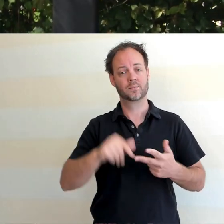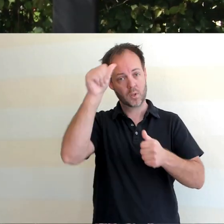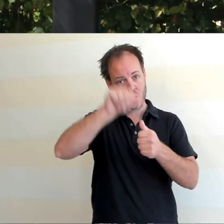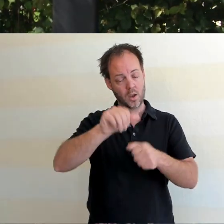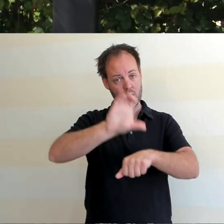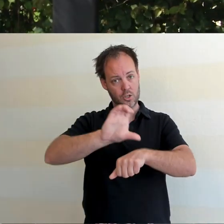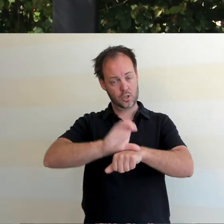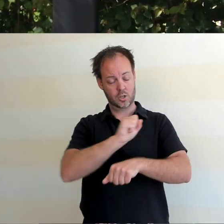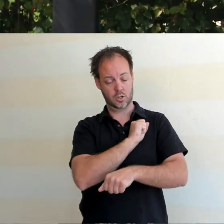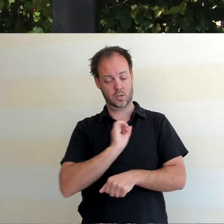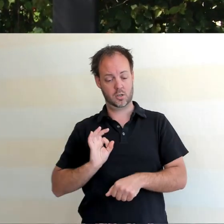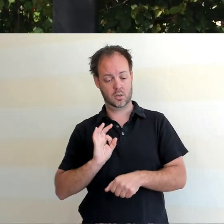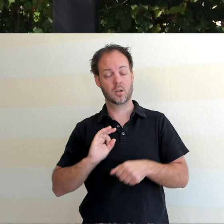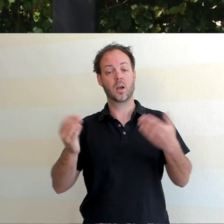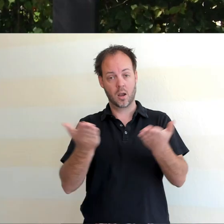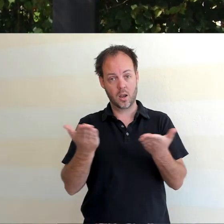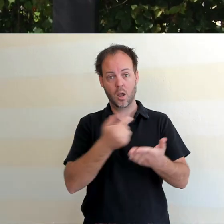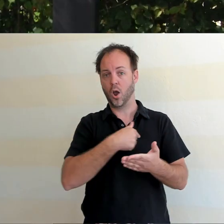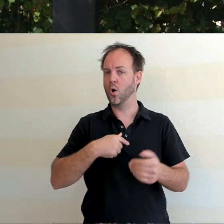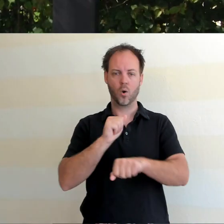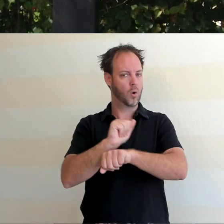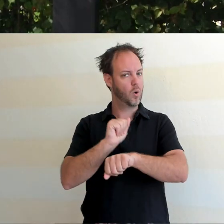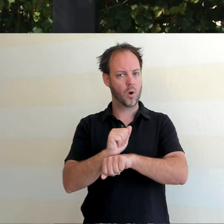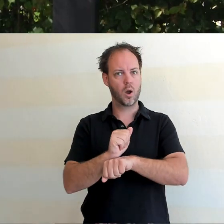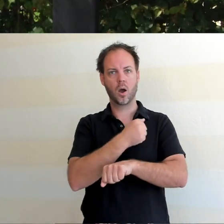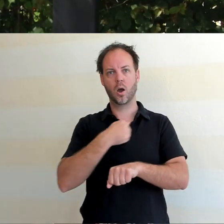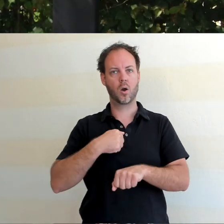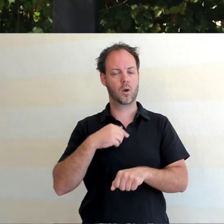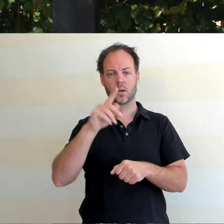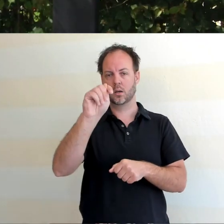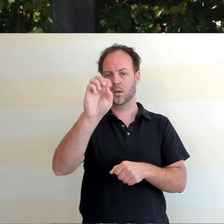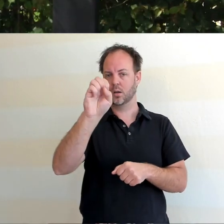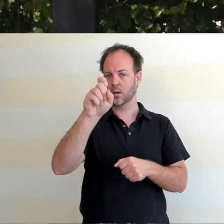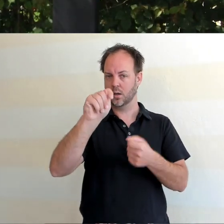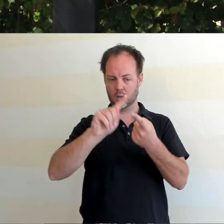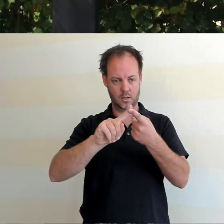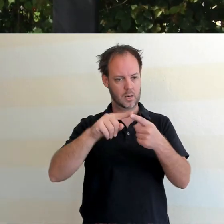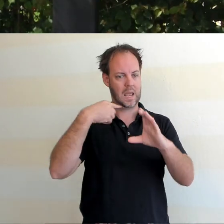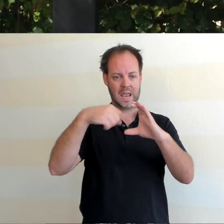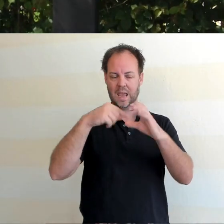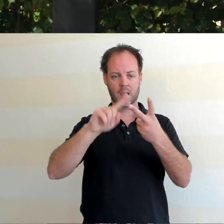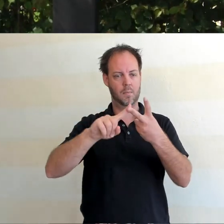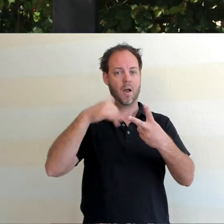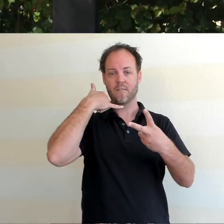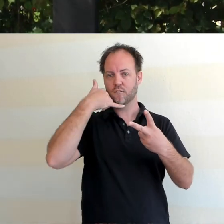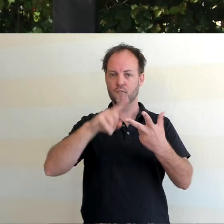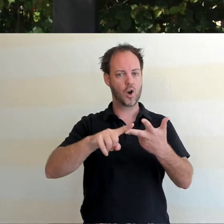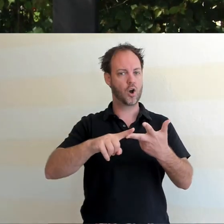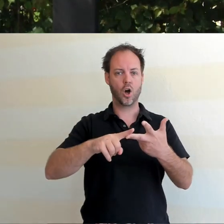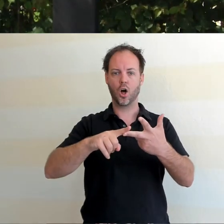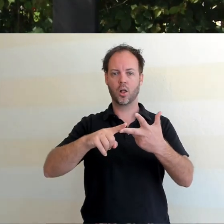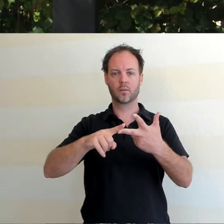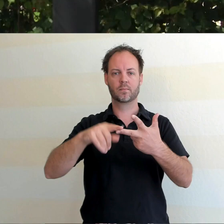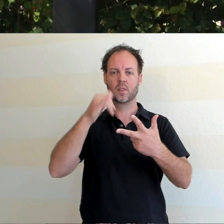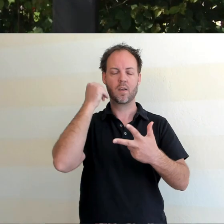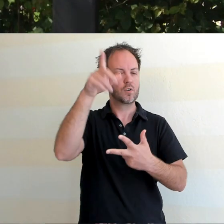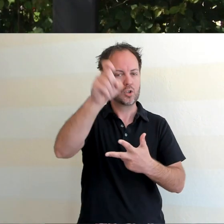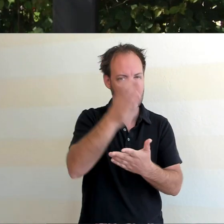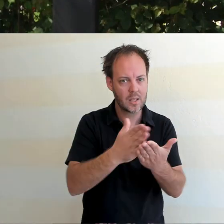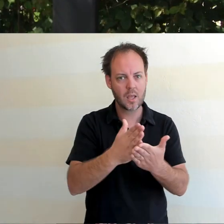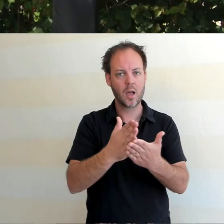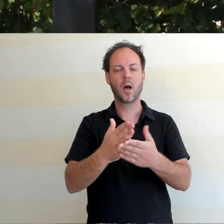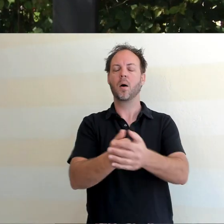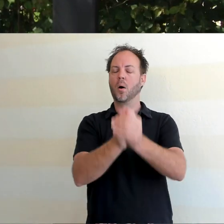staff is here. We are working. We are just a text, an email, or a phone call away. If you need something, we'd be glad to pray with